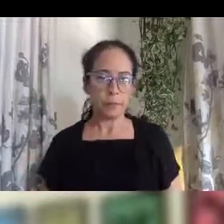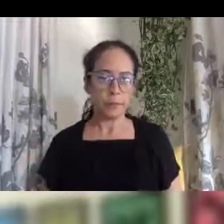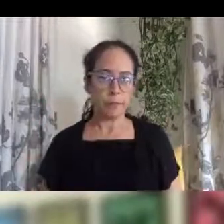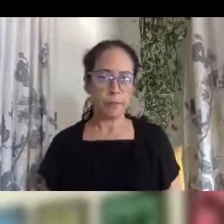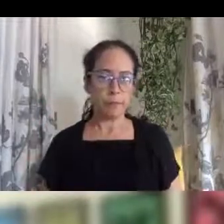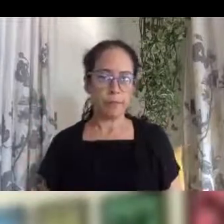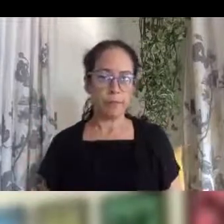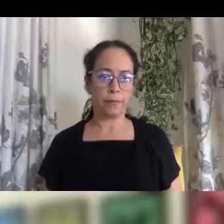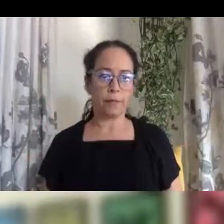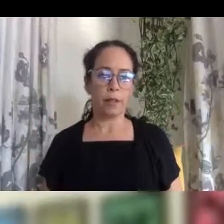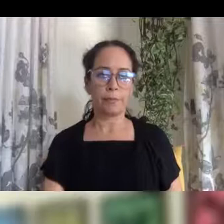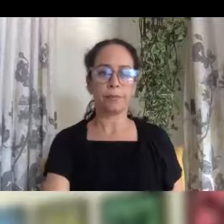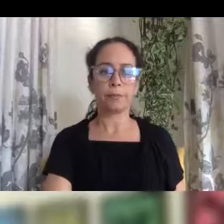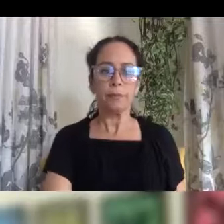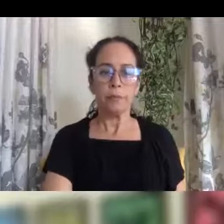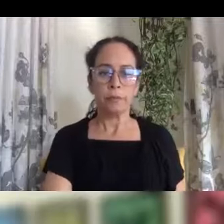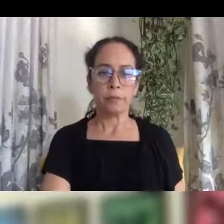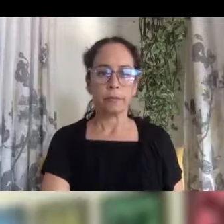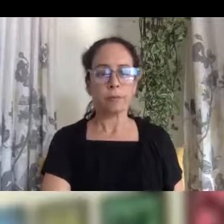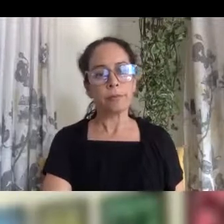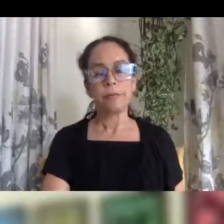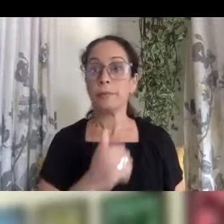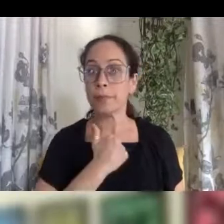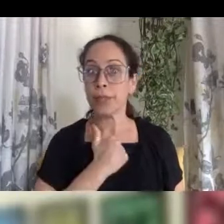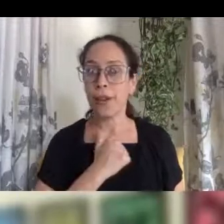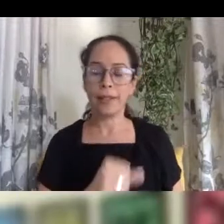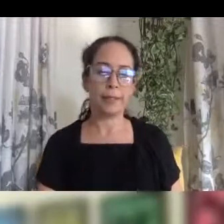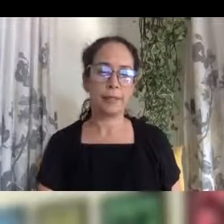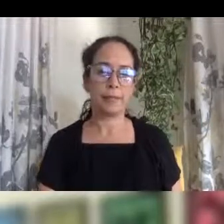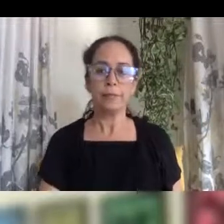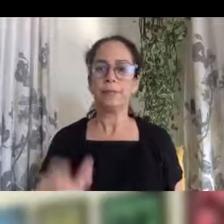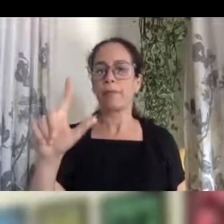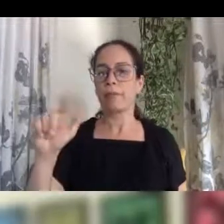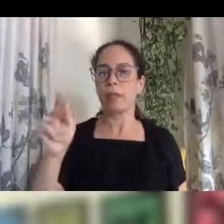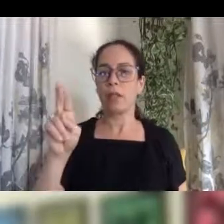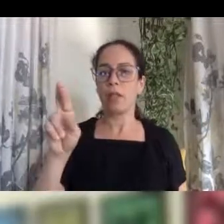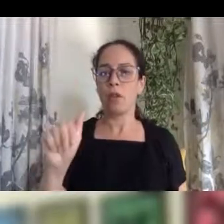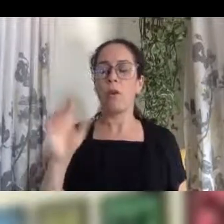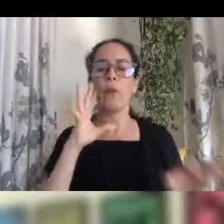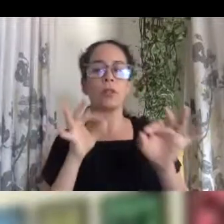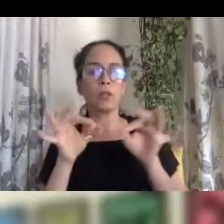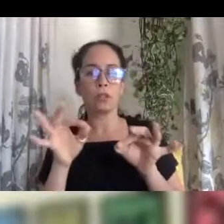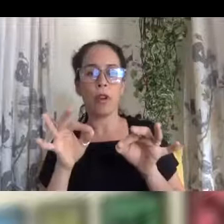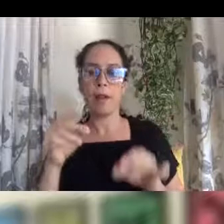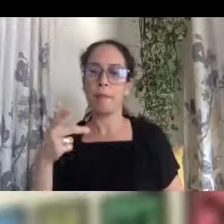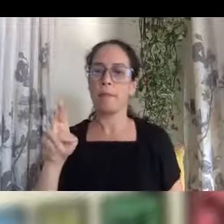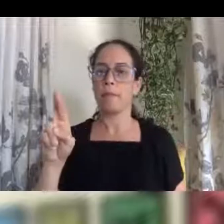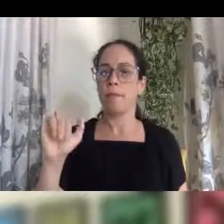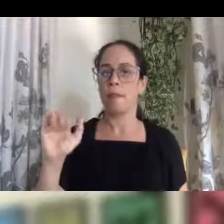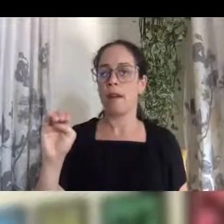And then primary health. We will let Laura describe what is primary health.